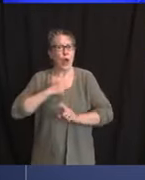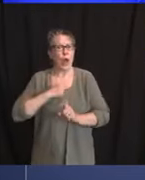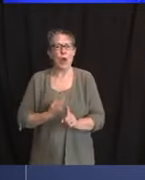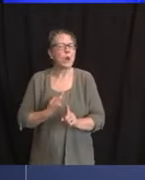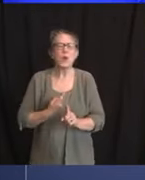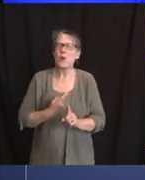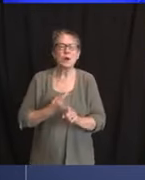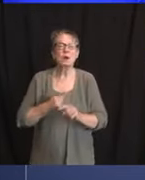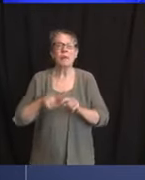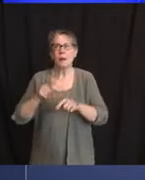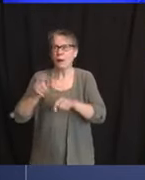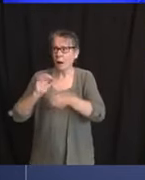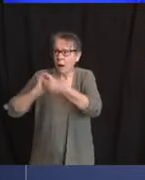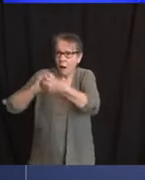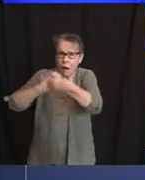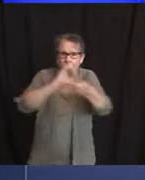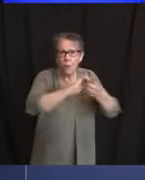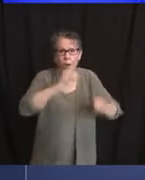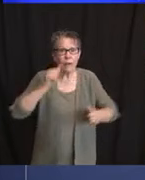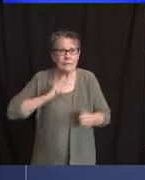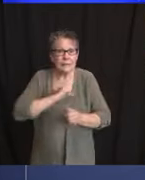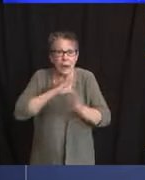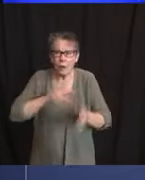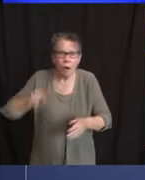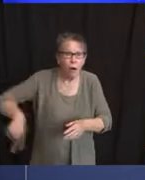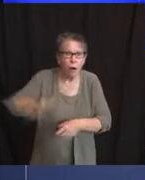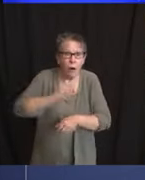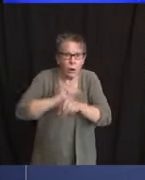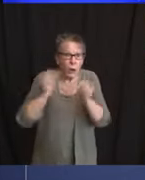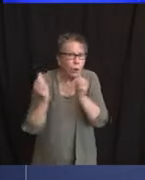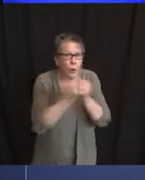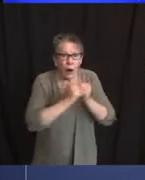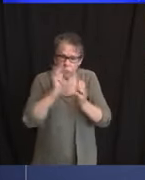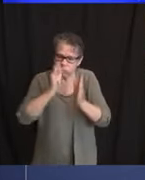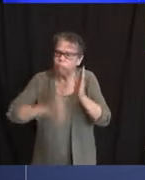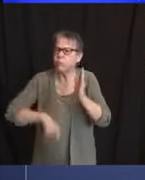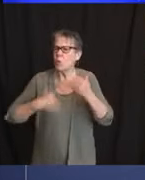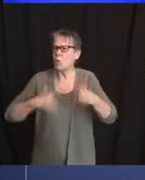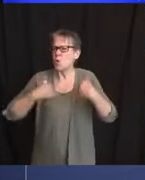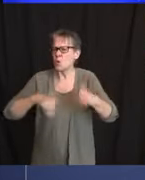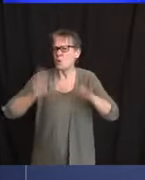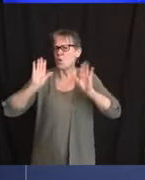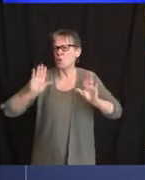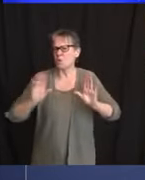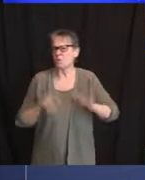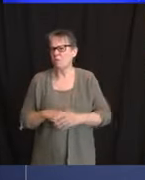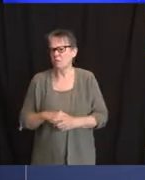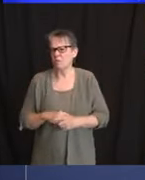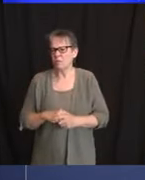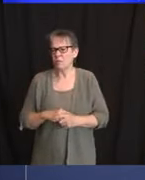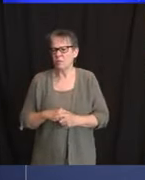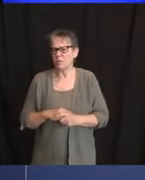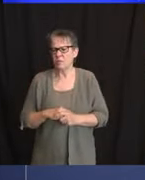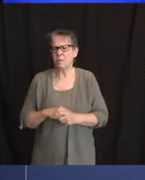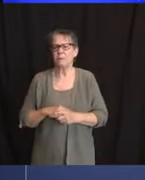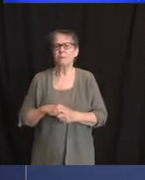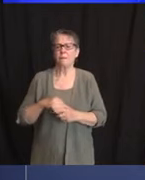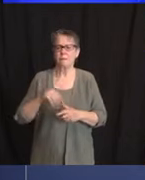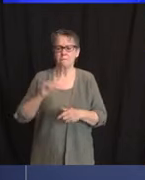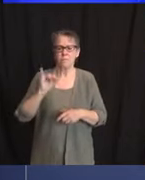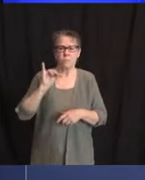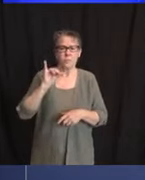a national response. We New Jerseyans did not choose for nearly 140,000 of our